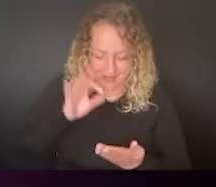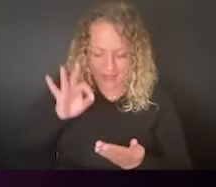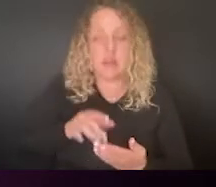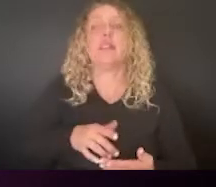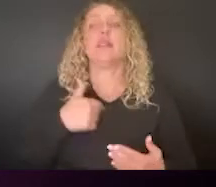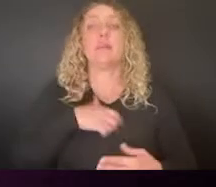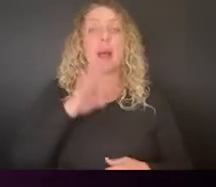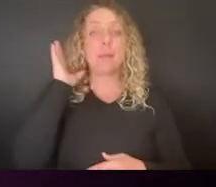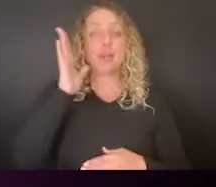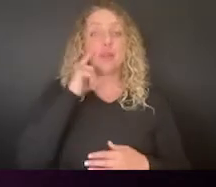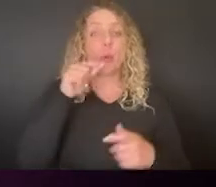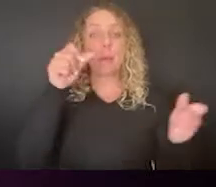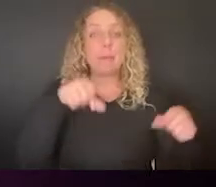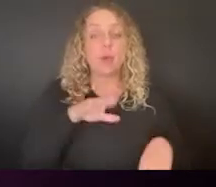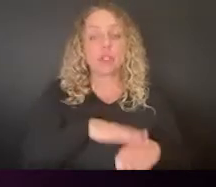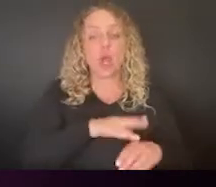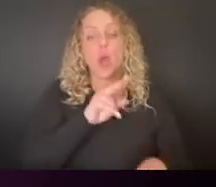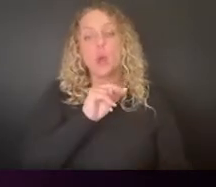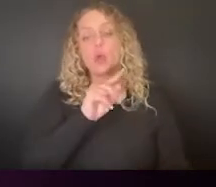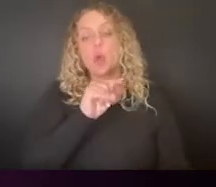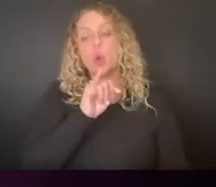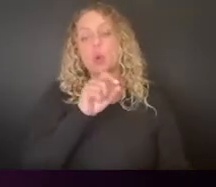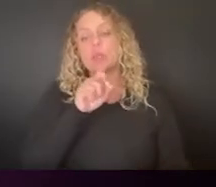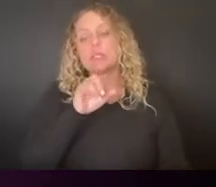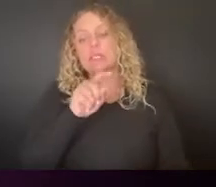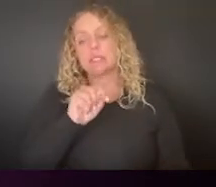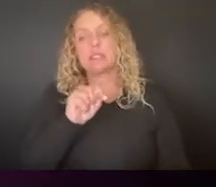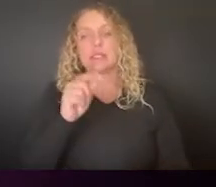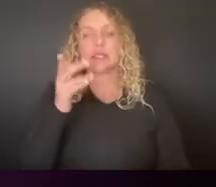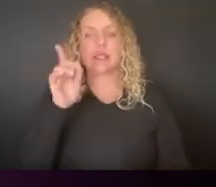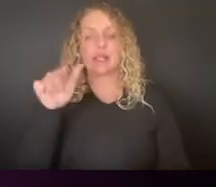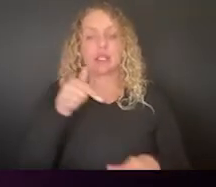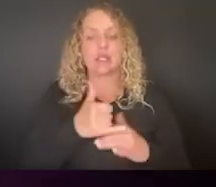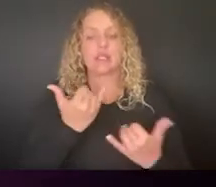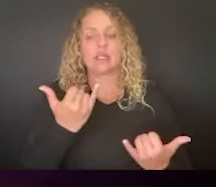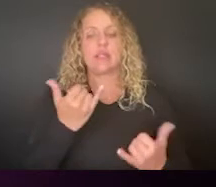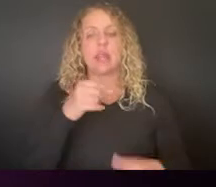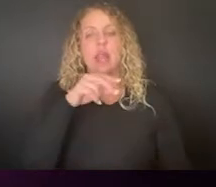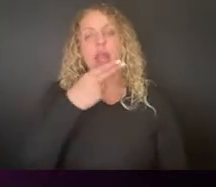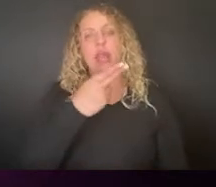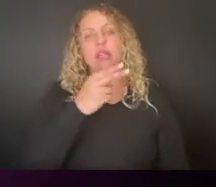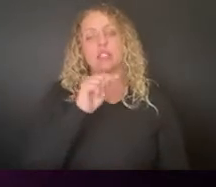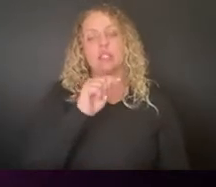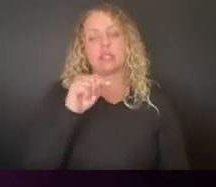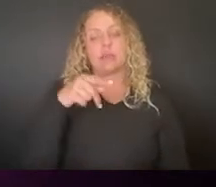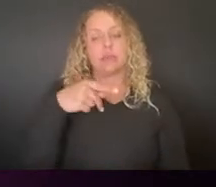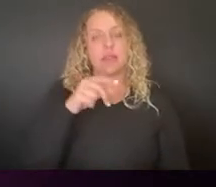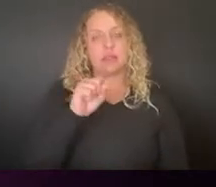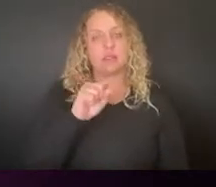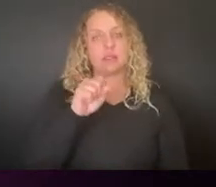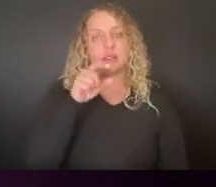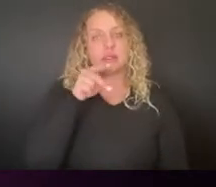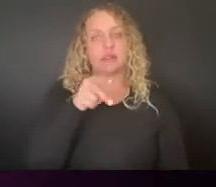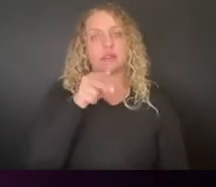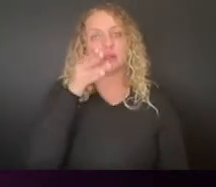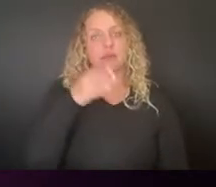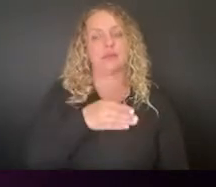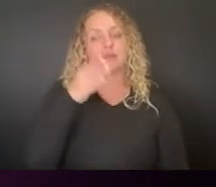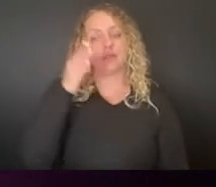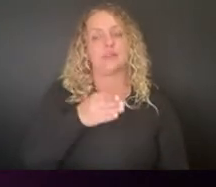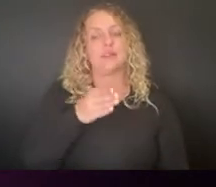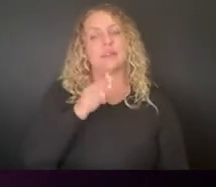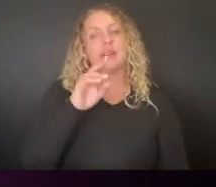out of the way. Yes, I have the right button. Okay, so my presentation will be posted on